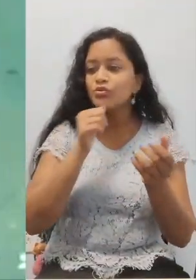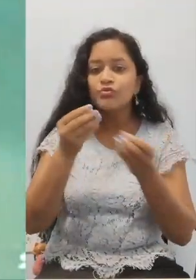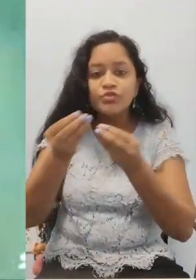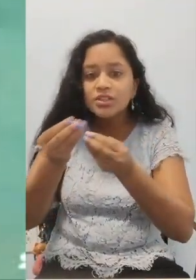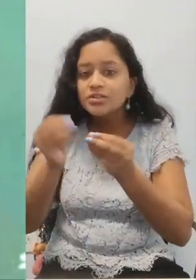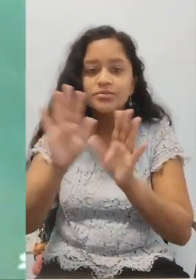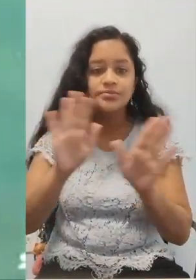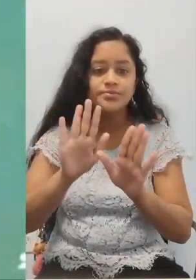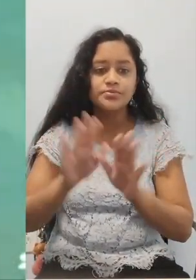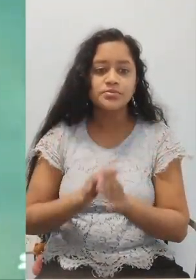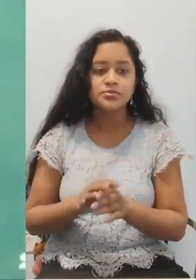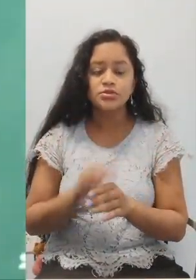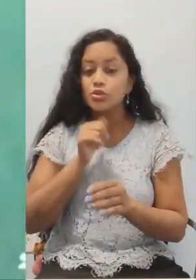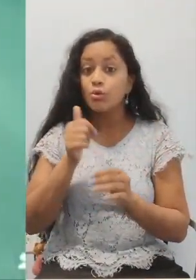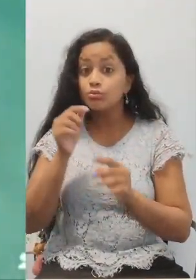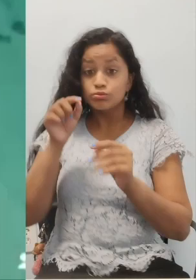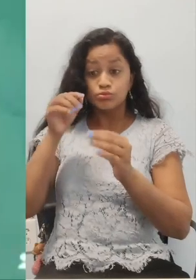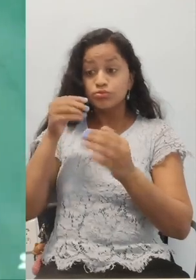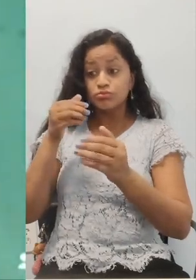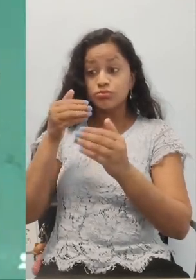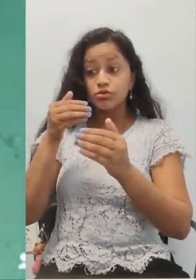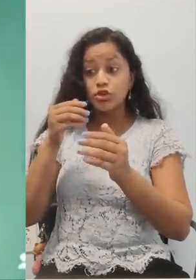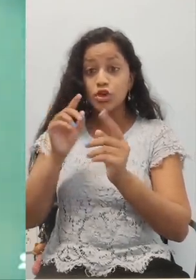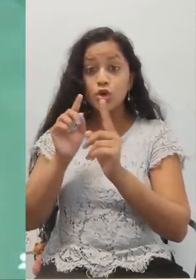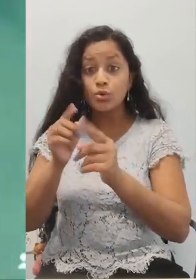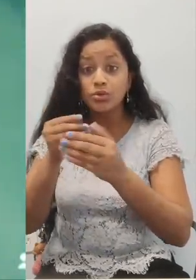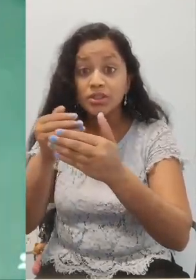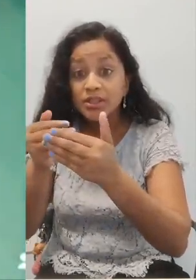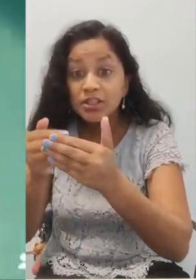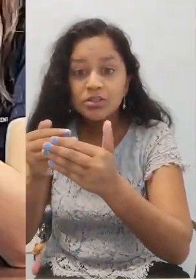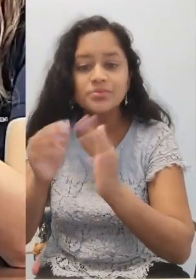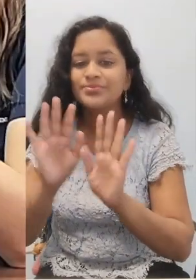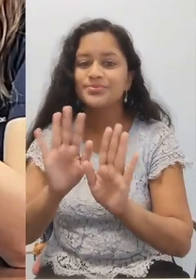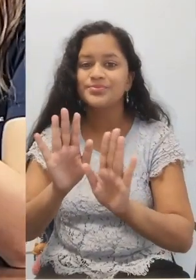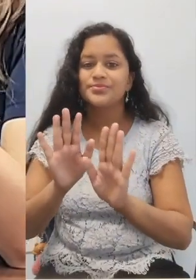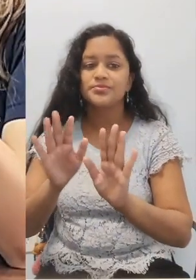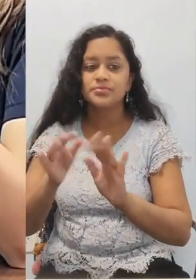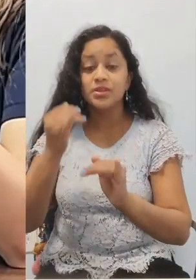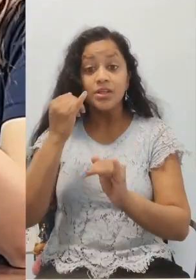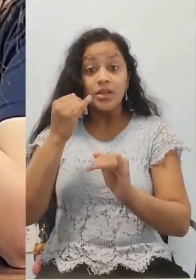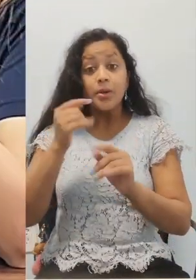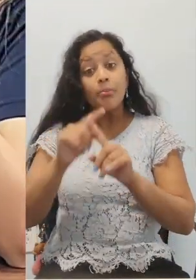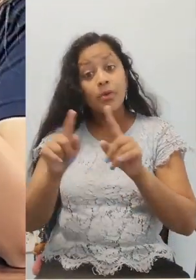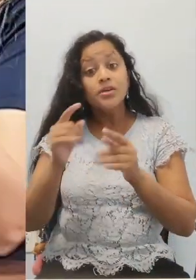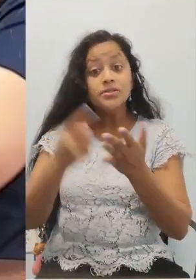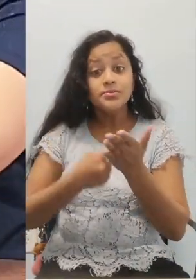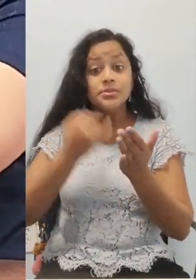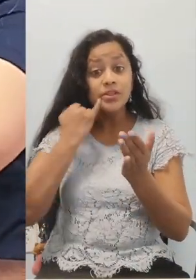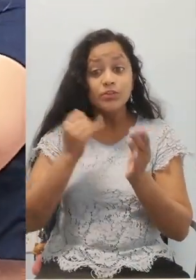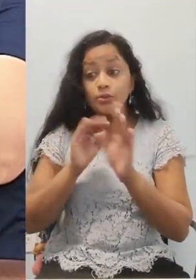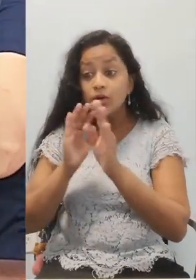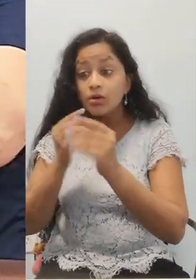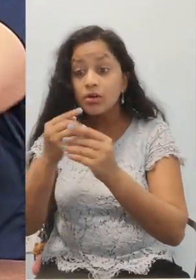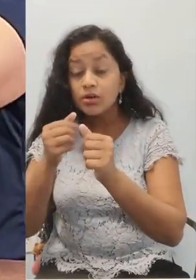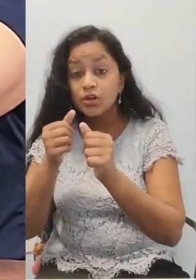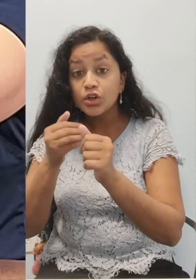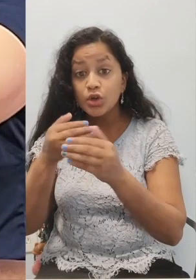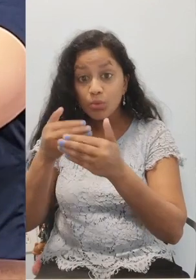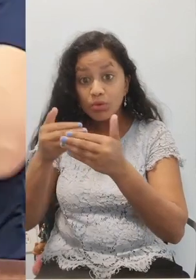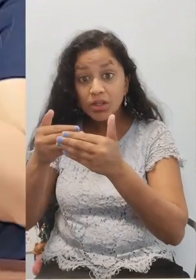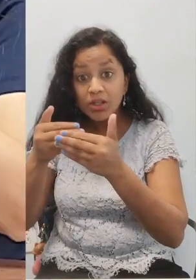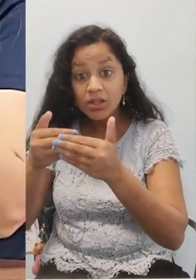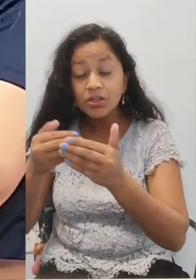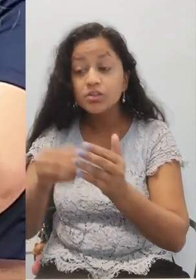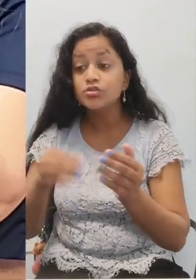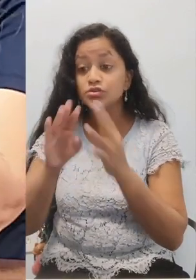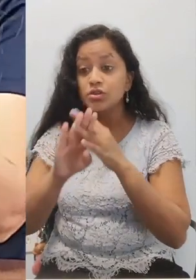feed it, it's illegal. I also don't recommend approaching the sharks. Most of the time, if you do approach a shark, it goes away